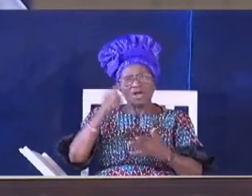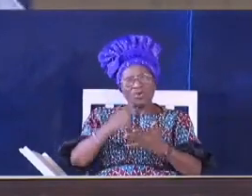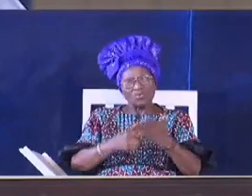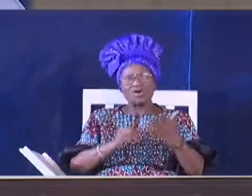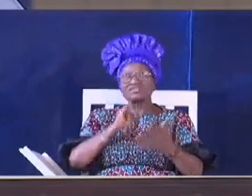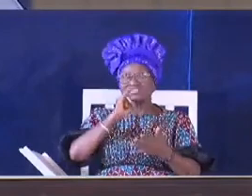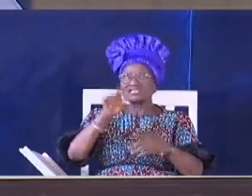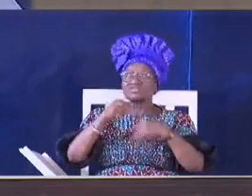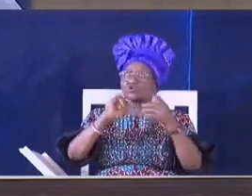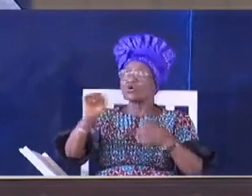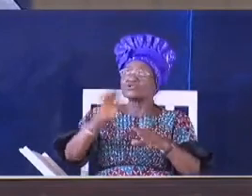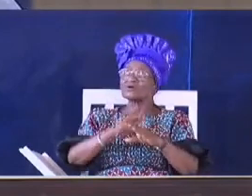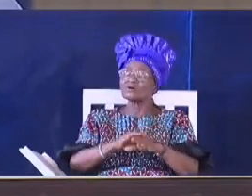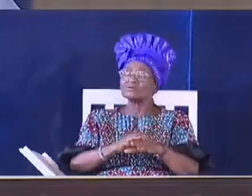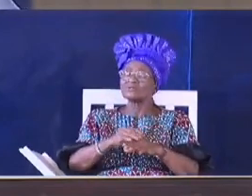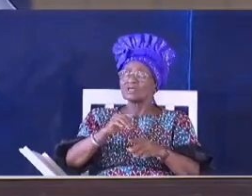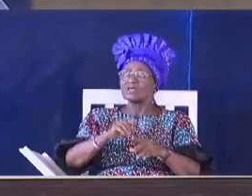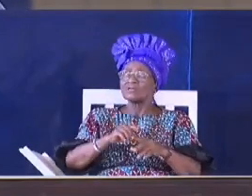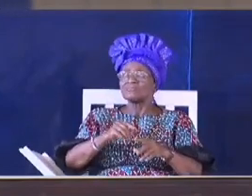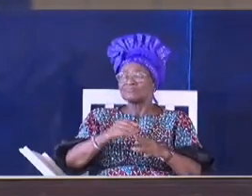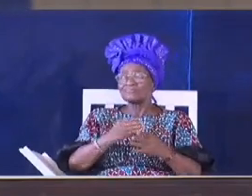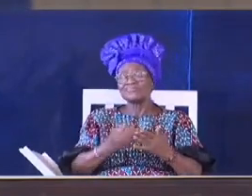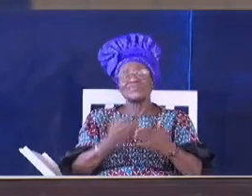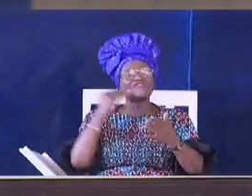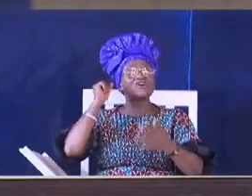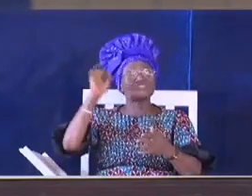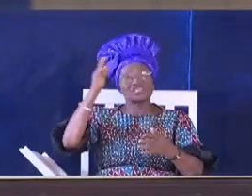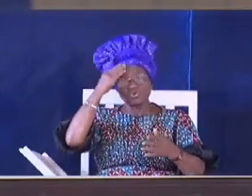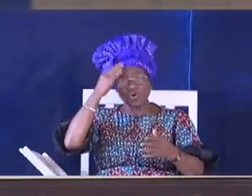it, the child died.